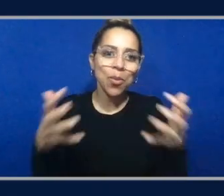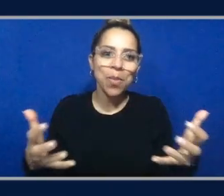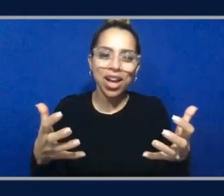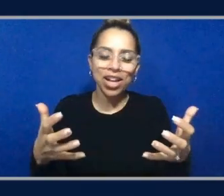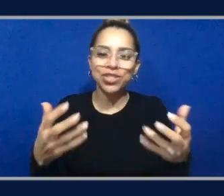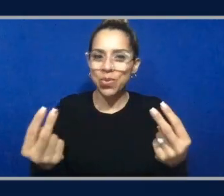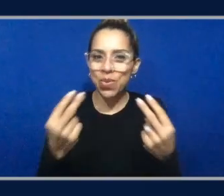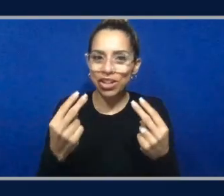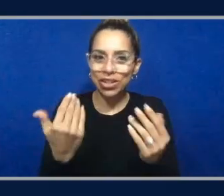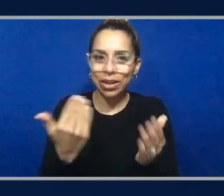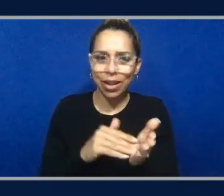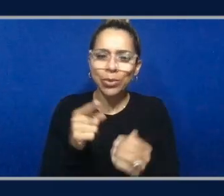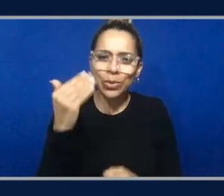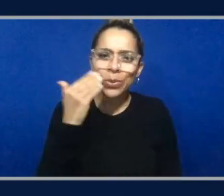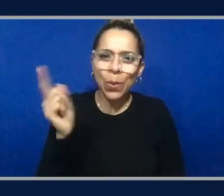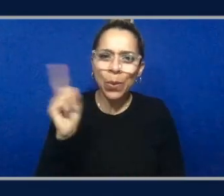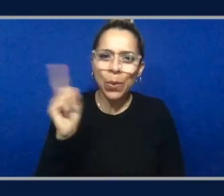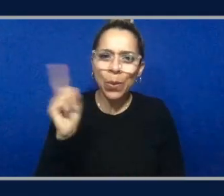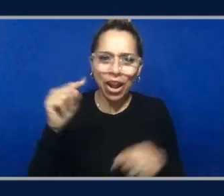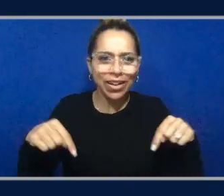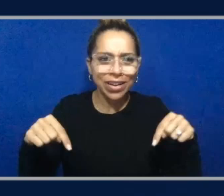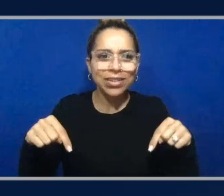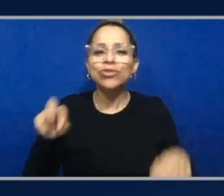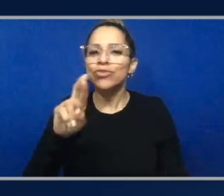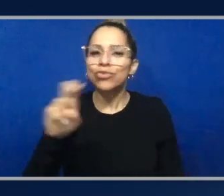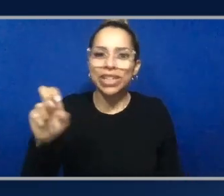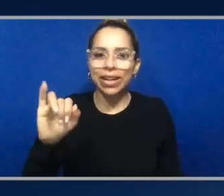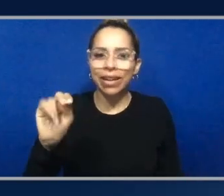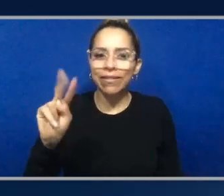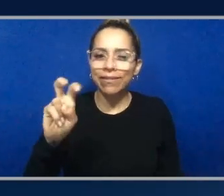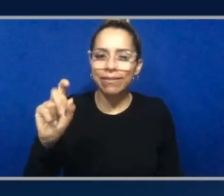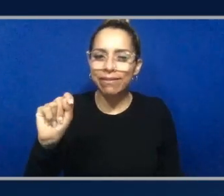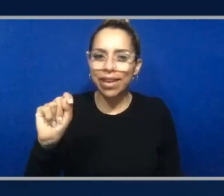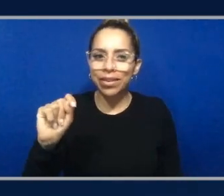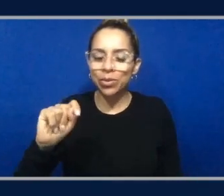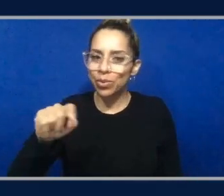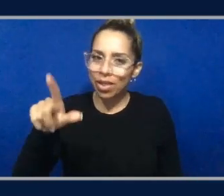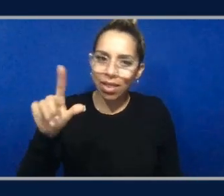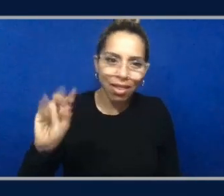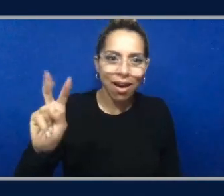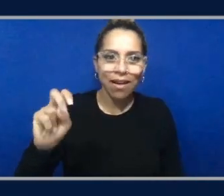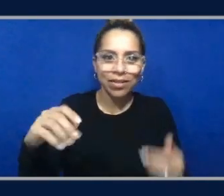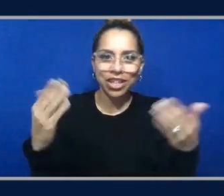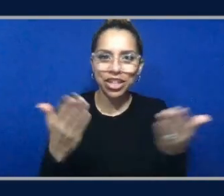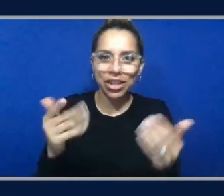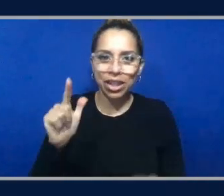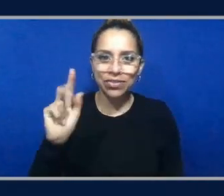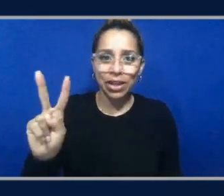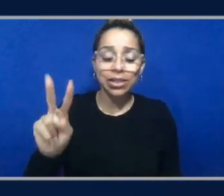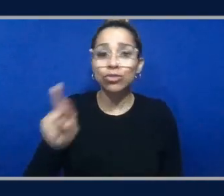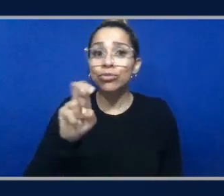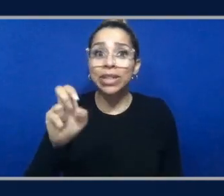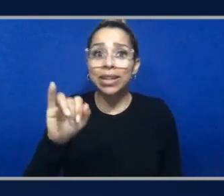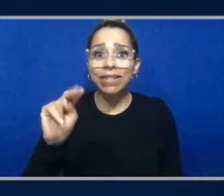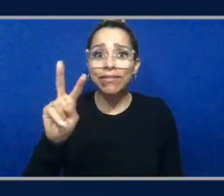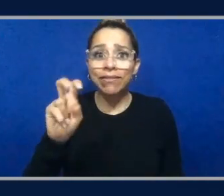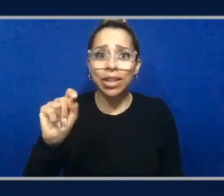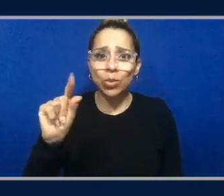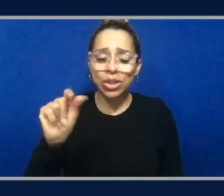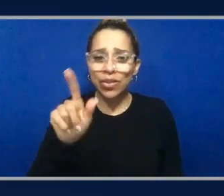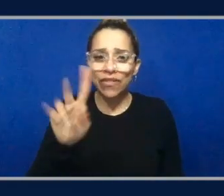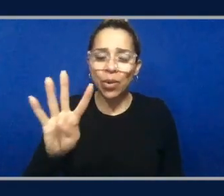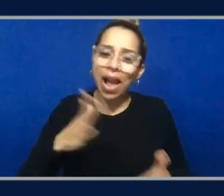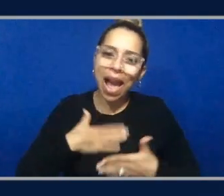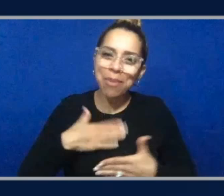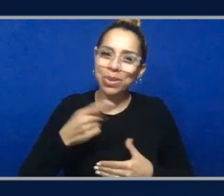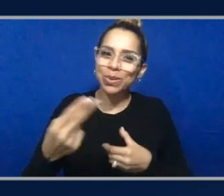where you are. You're at reInvent. We are live in Vegas. It's reInvent 2024. And we're so happy to have you here with us. My name is Fiona McCann.